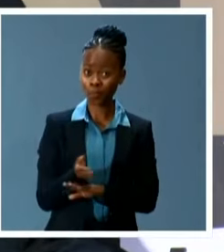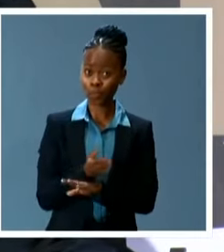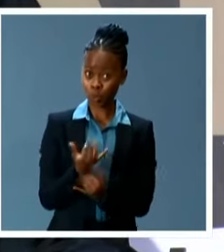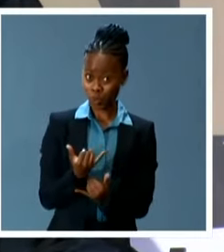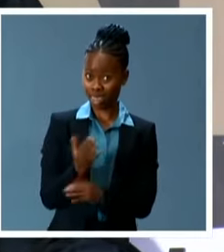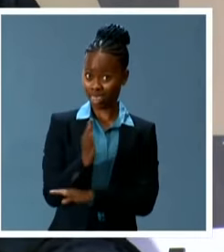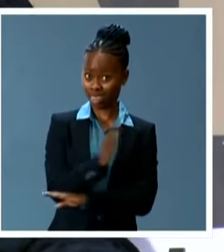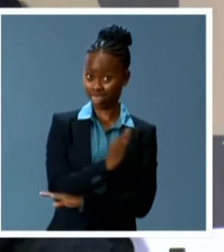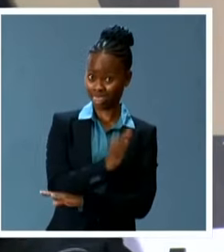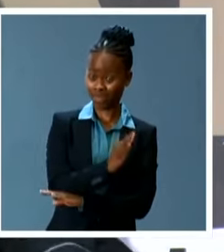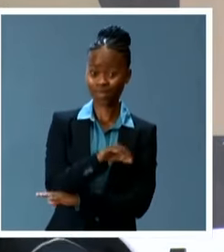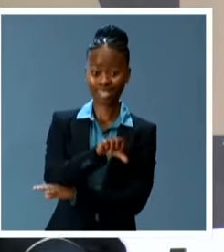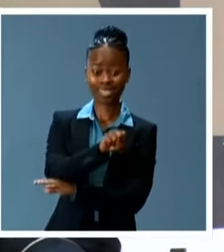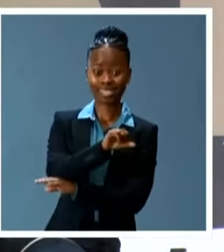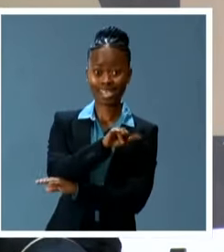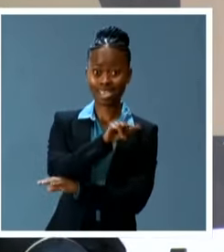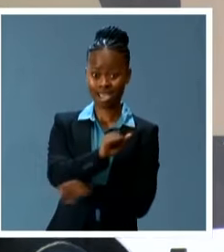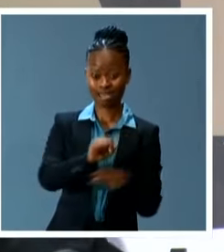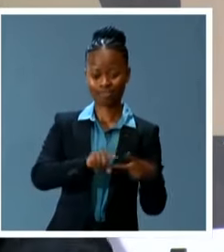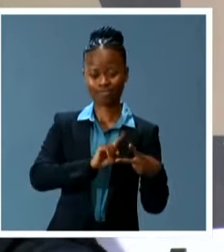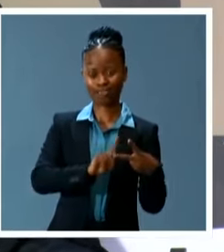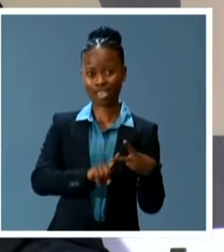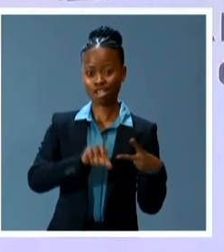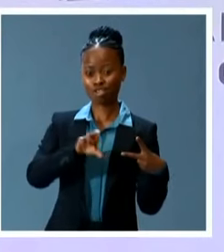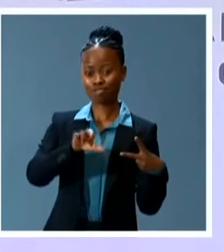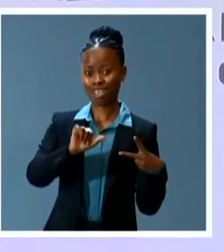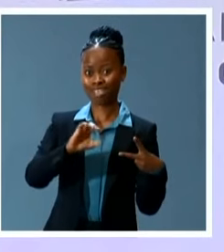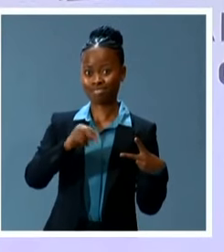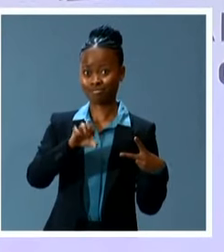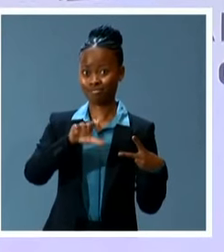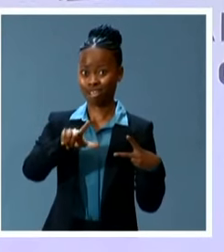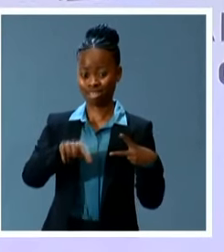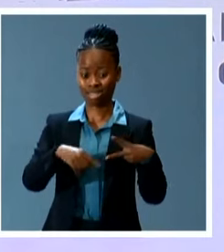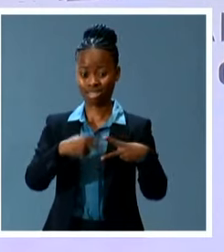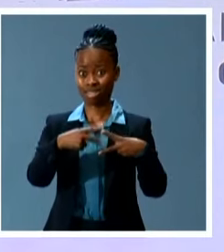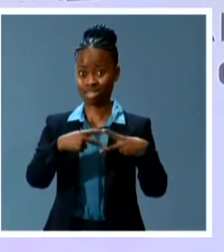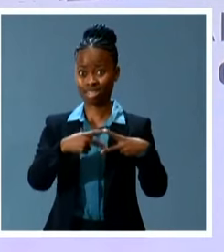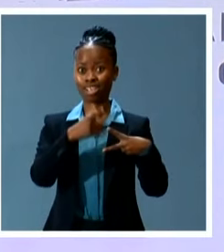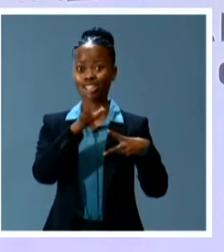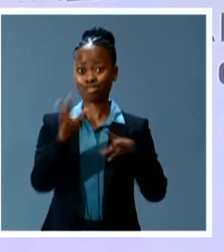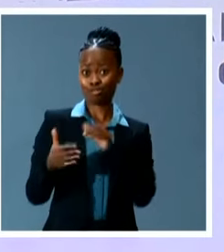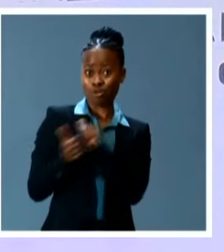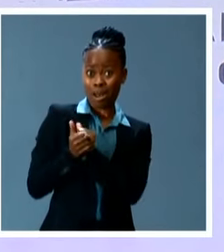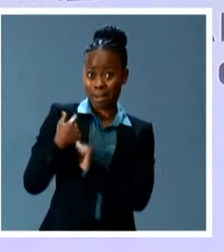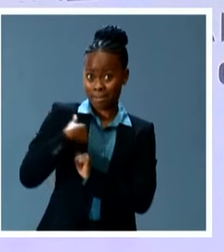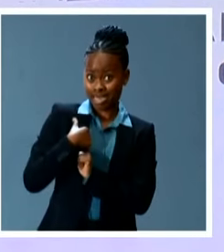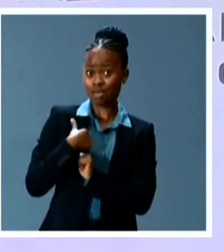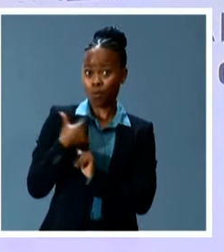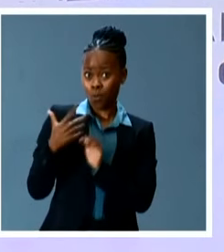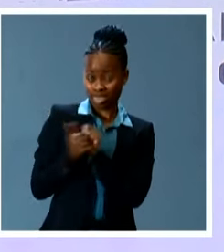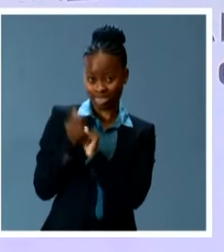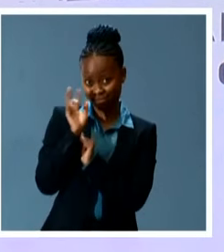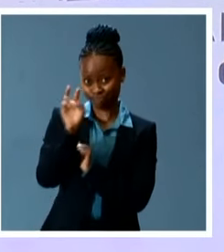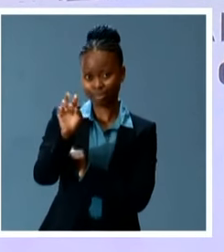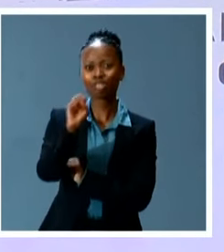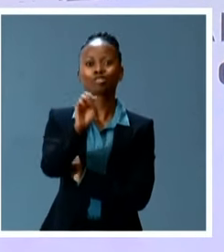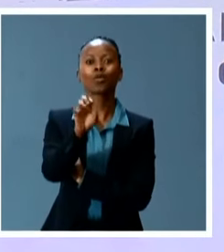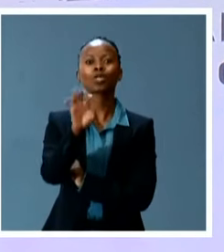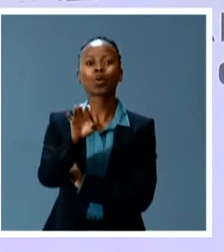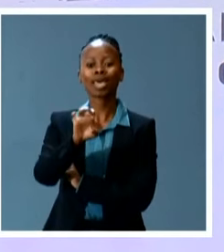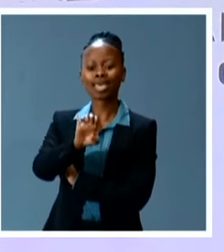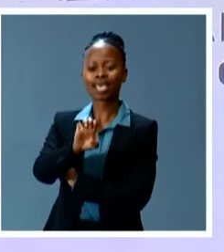he and Sia and Rachel Kolisi joined me in a Mandela Day activation at a Soweto orphanage,